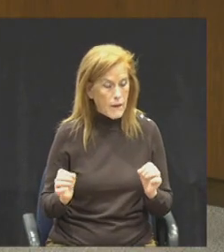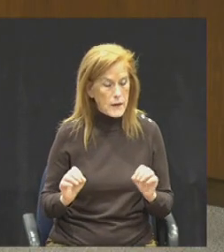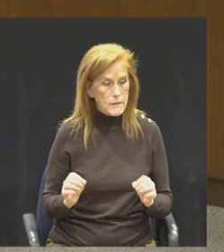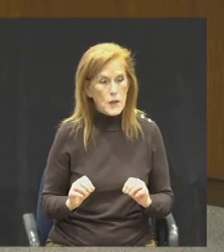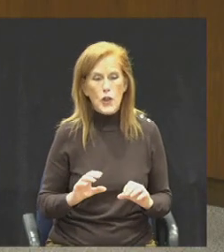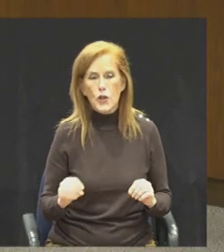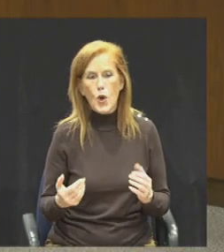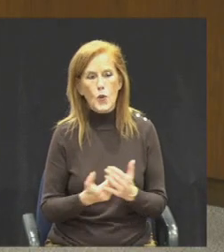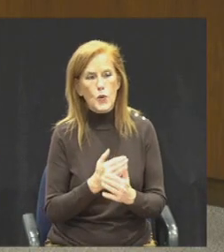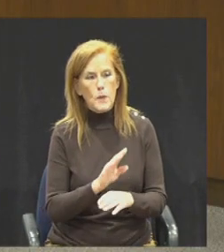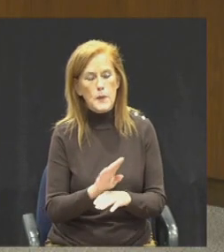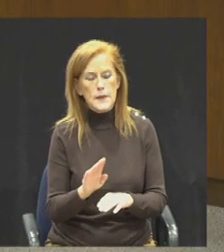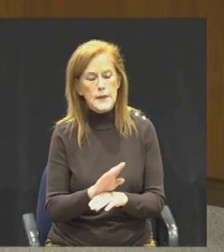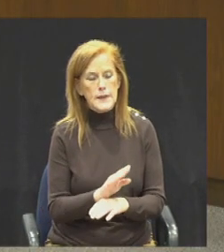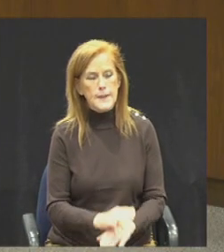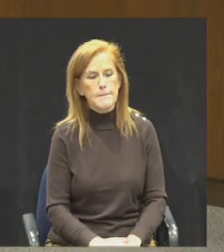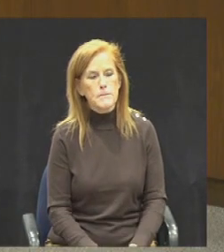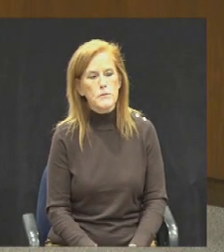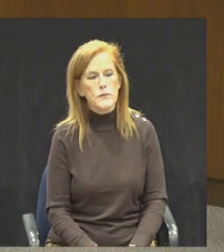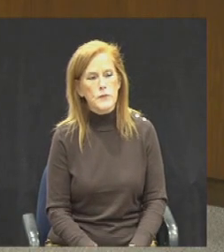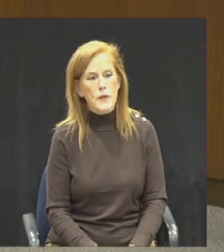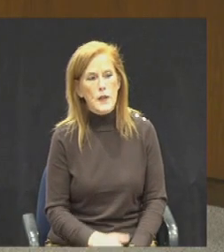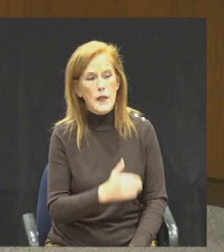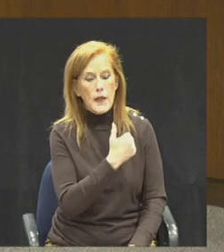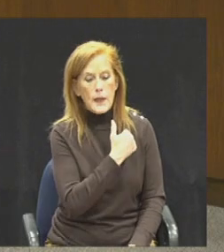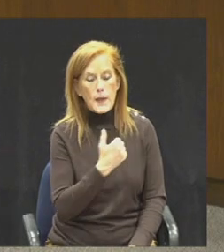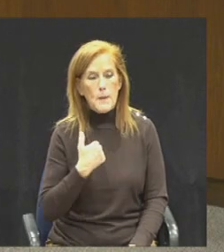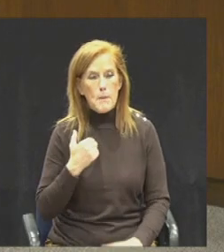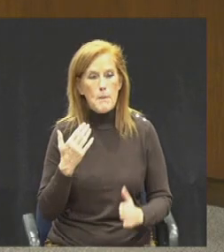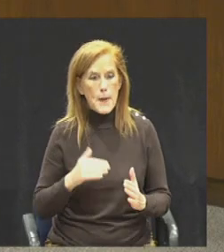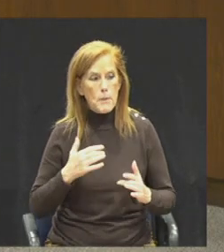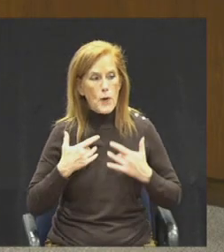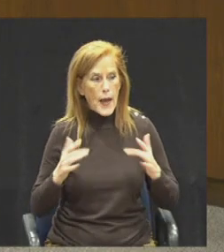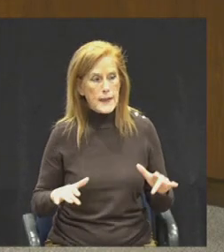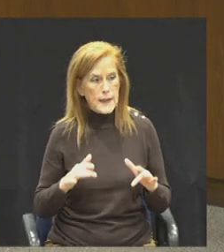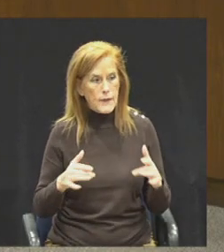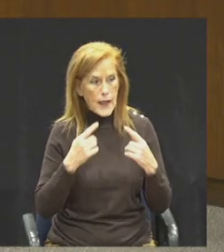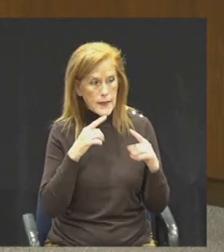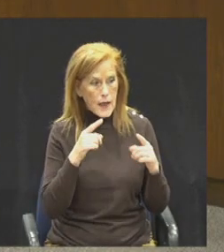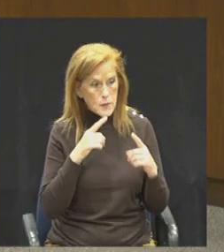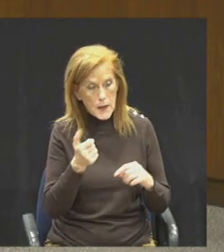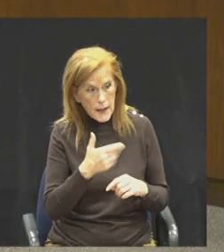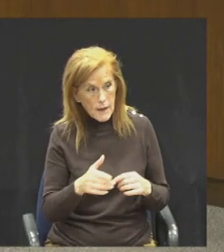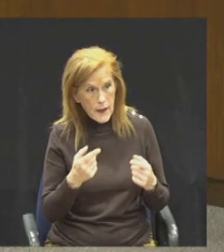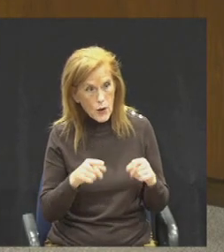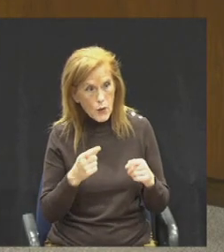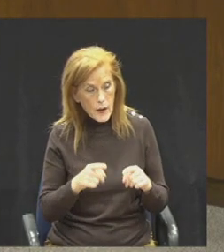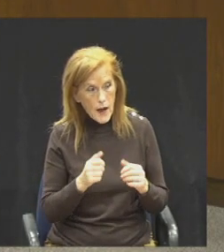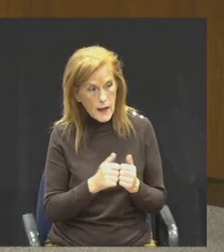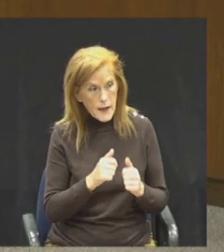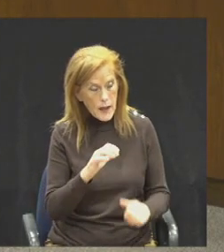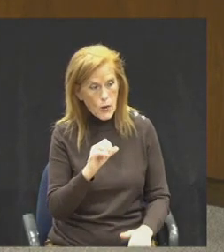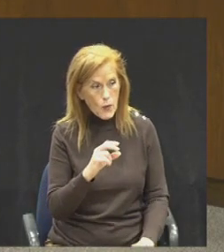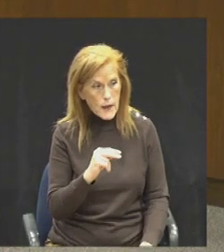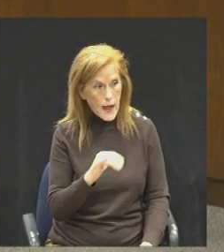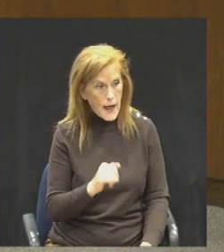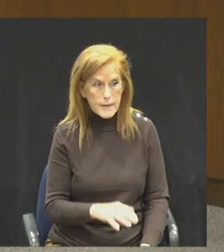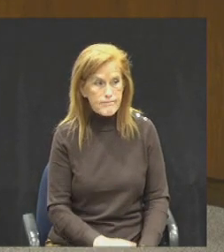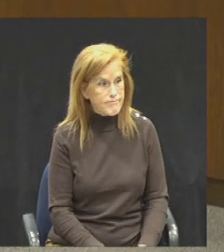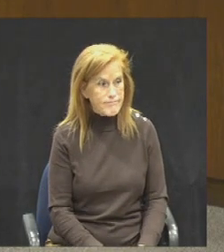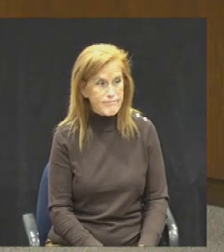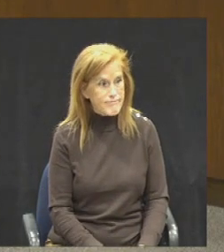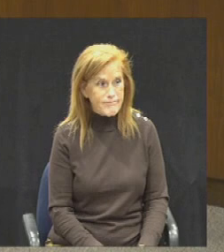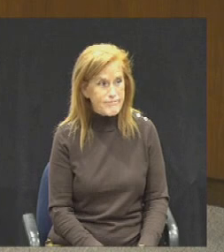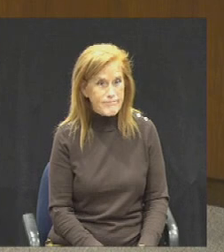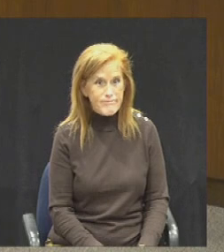Mm-hmm. No new business. All right. Member activity announcements. Anything going on your end? No.